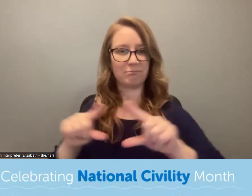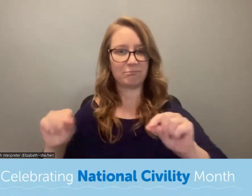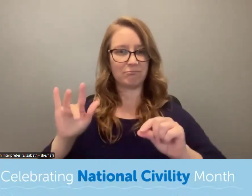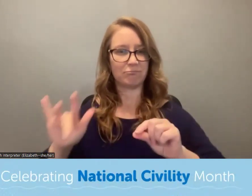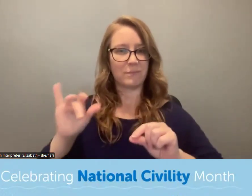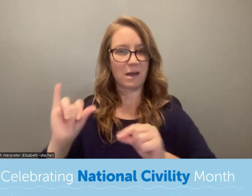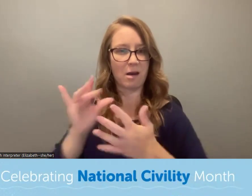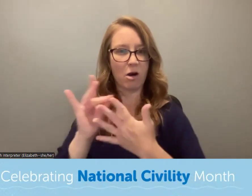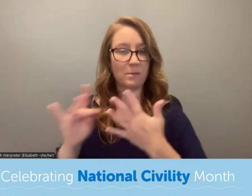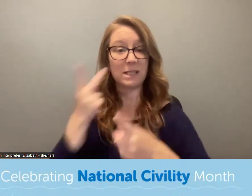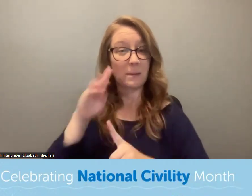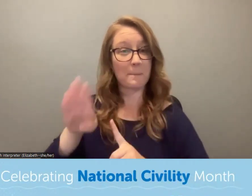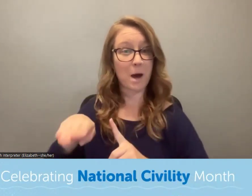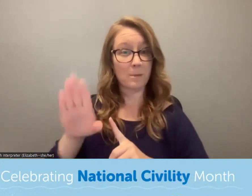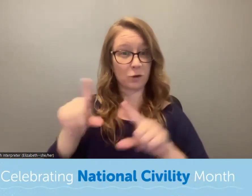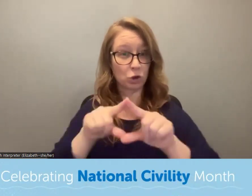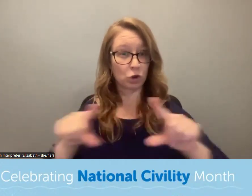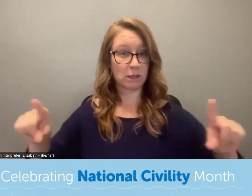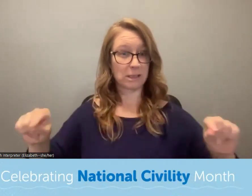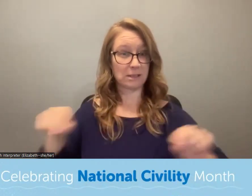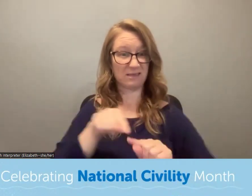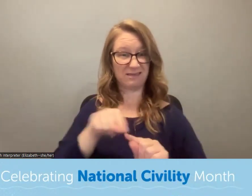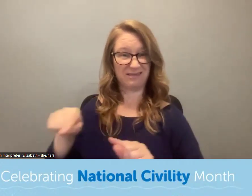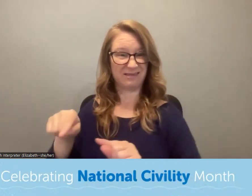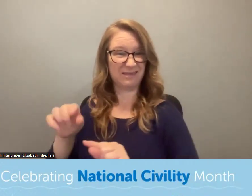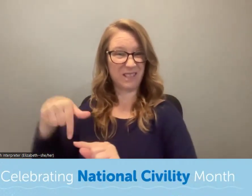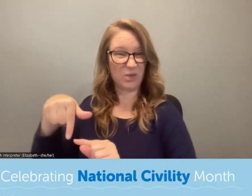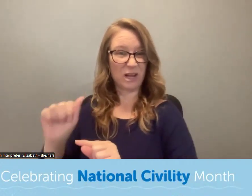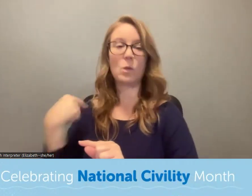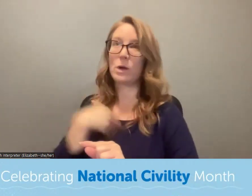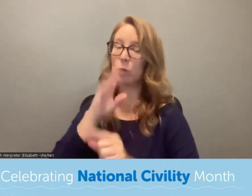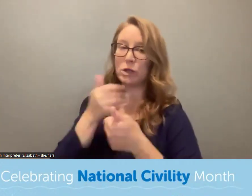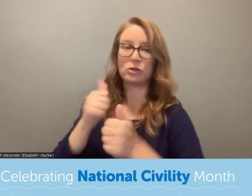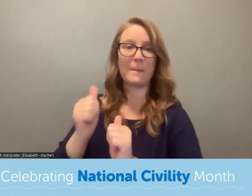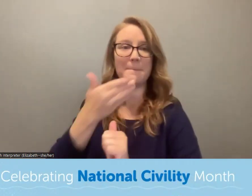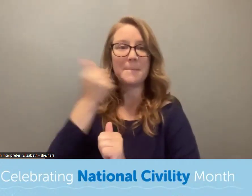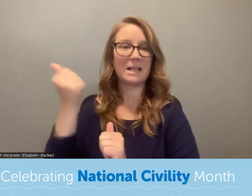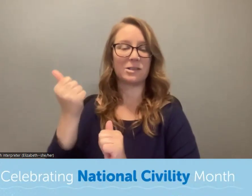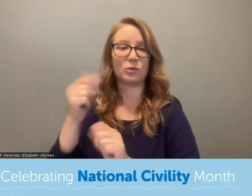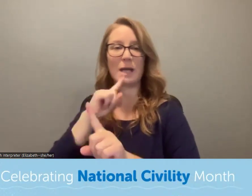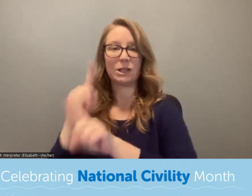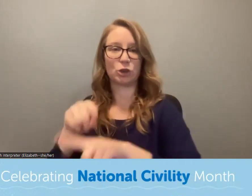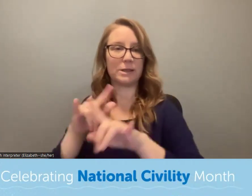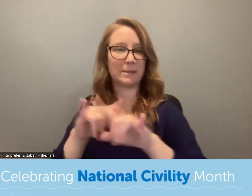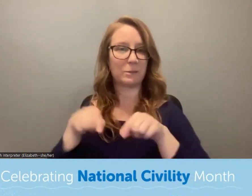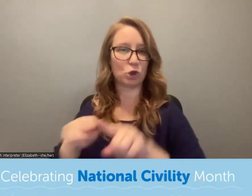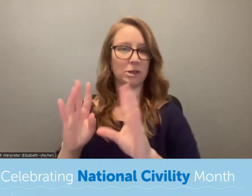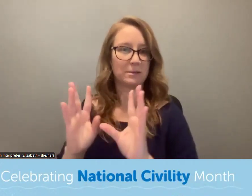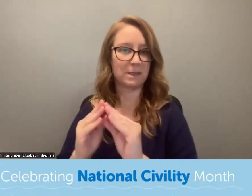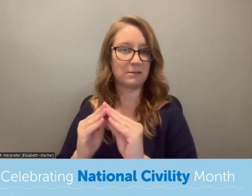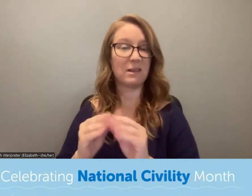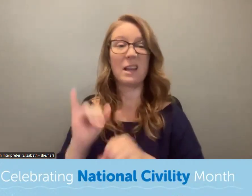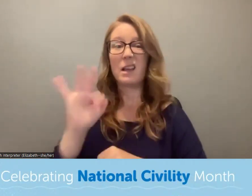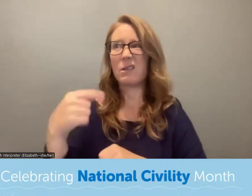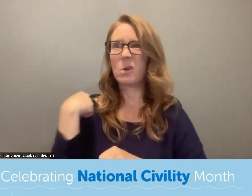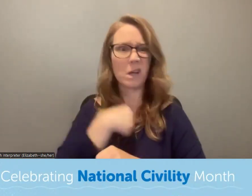option, which is at the bottom of your screen, and we will do our best to answer questions live. Any questions that we're unable